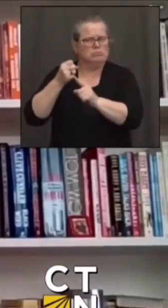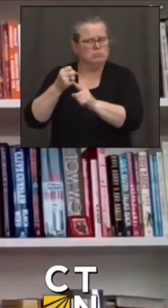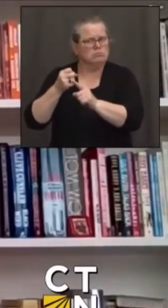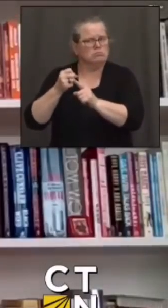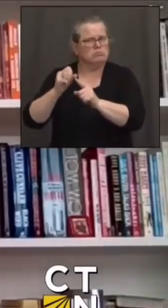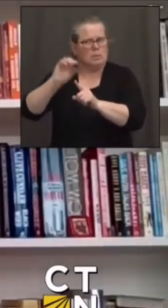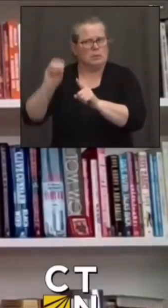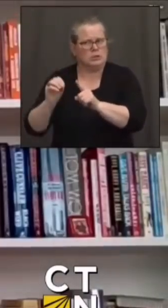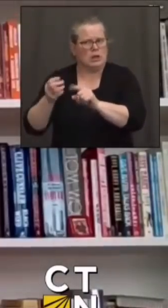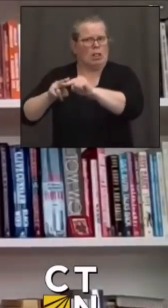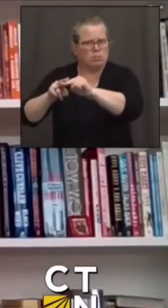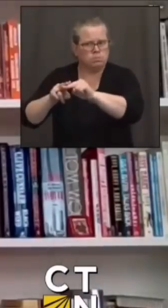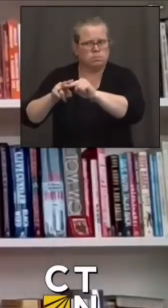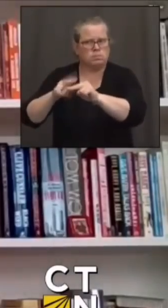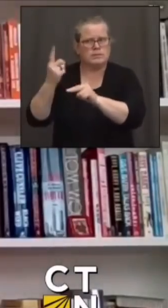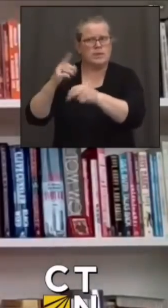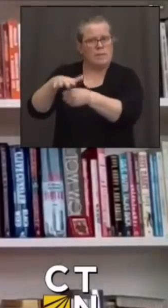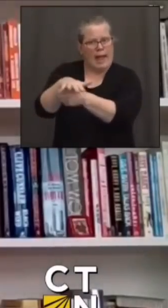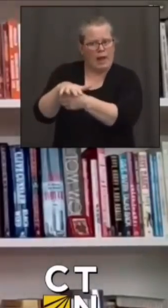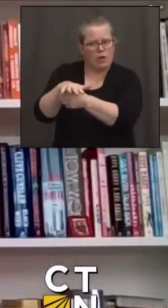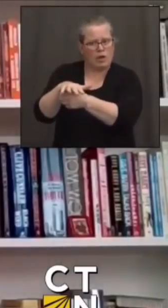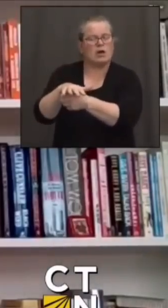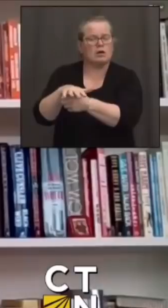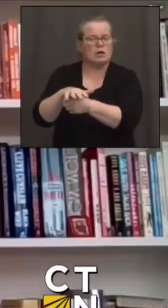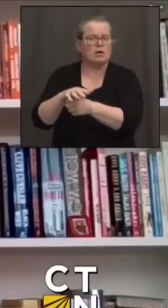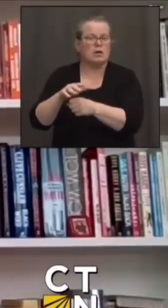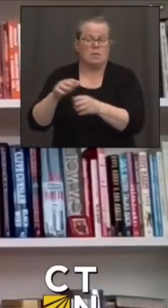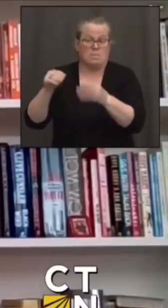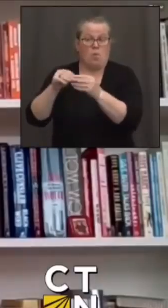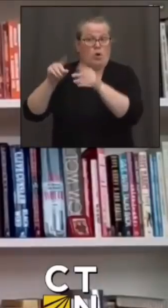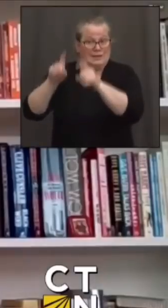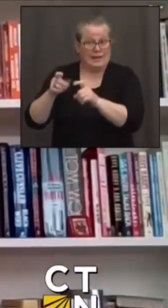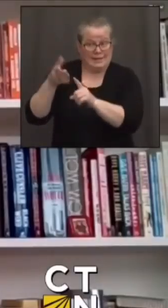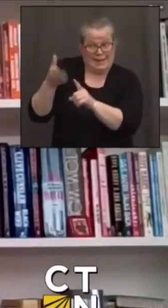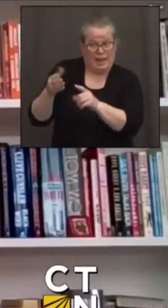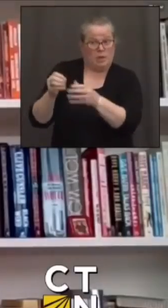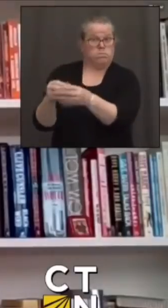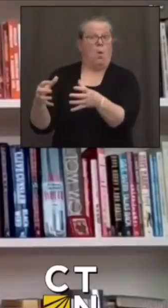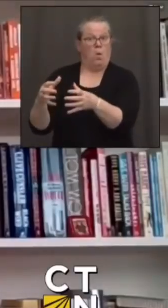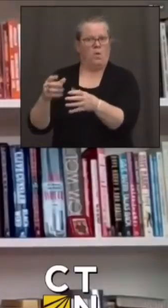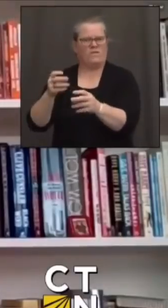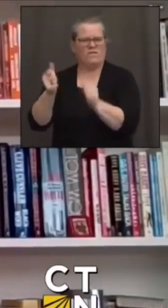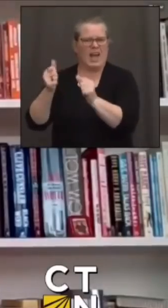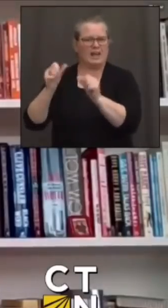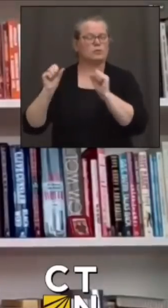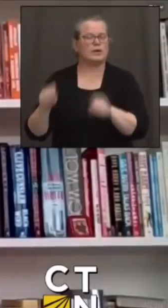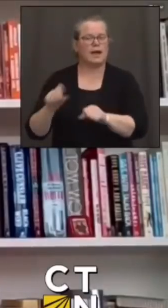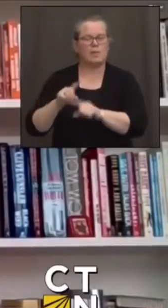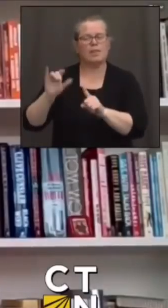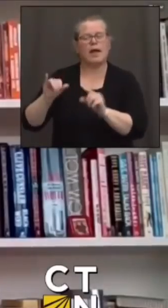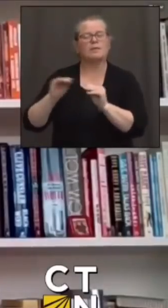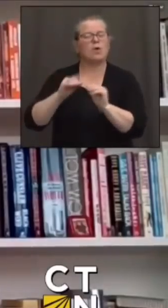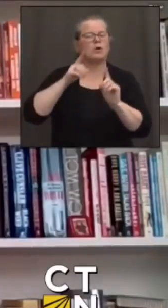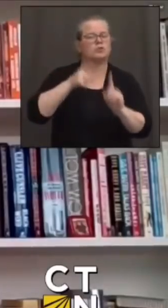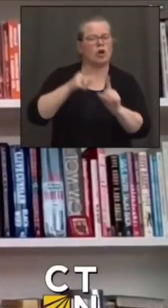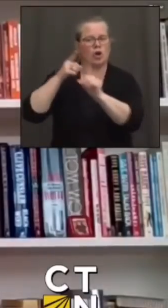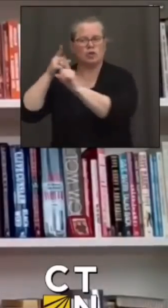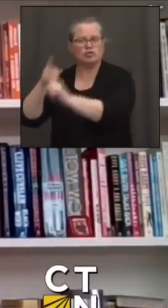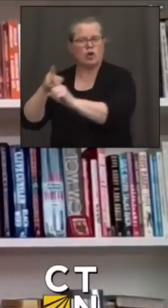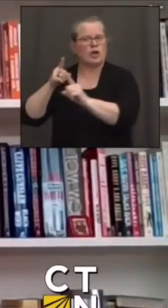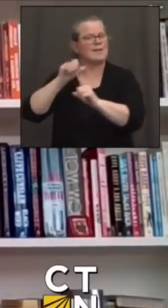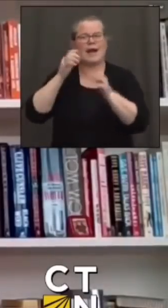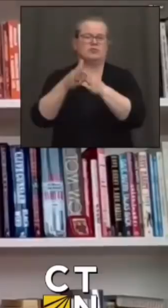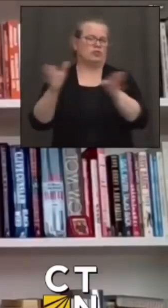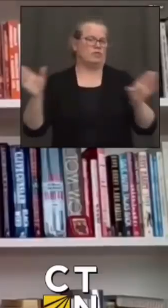particular area, then we would be able to expand our testing capacity if needed. But that'll be on a more targeted basis and not on the